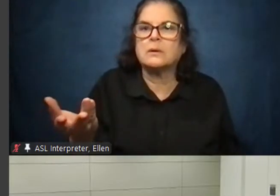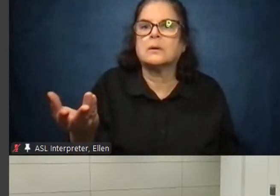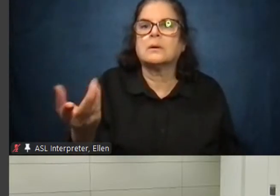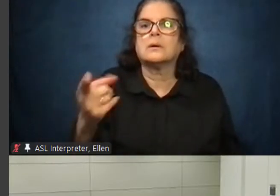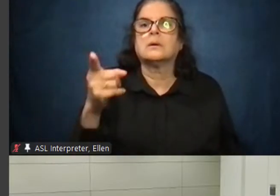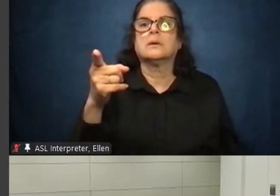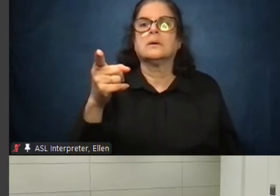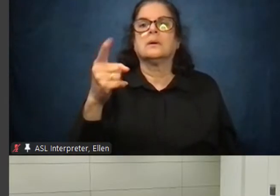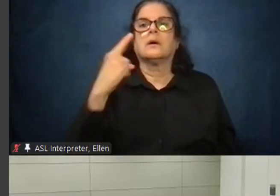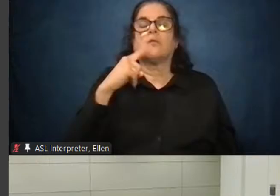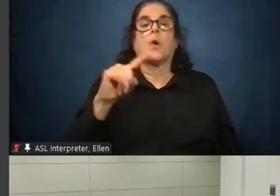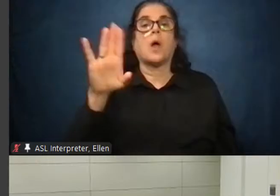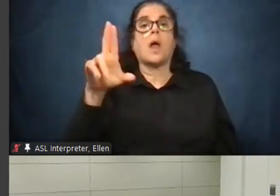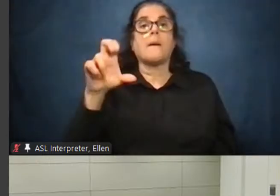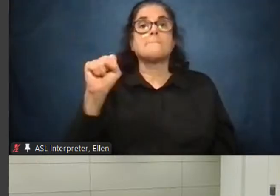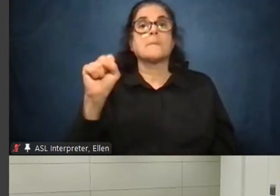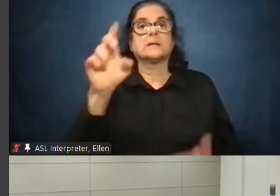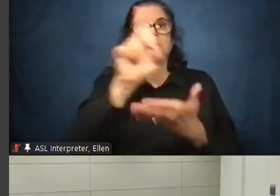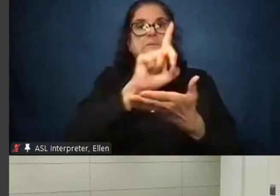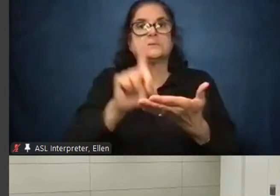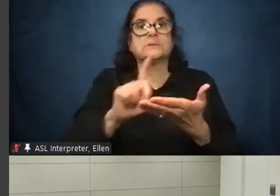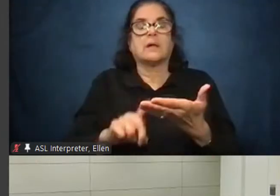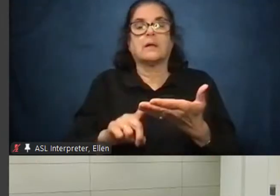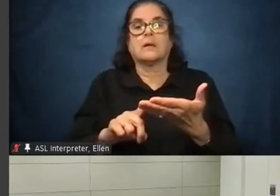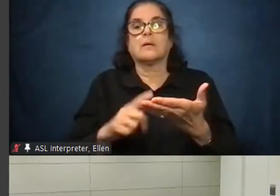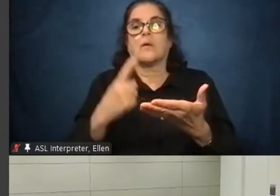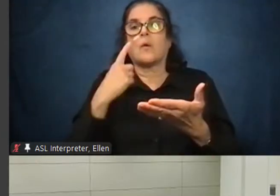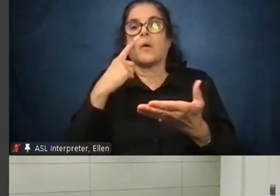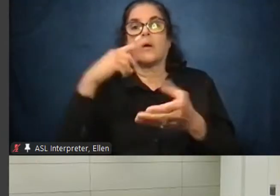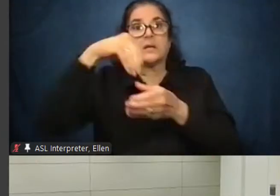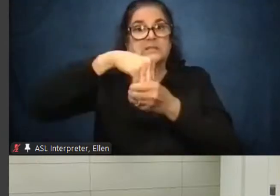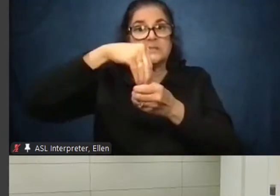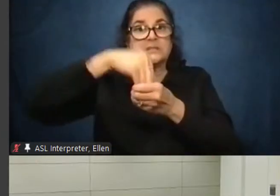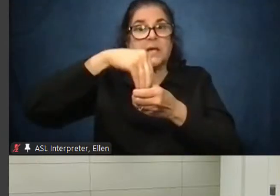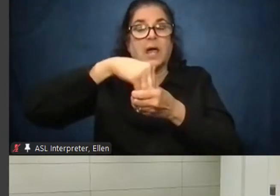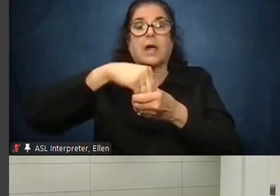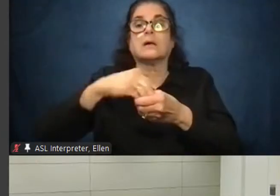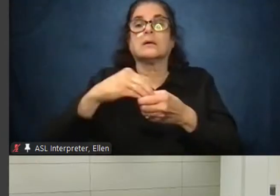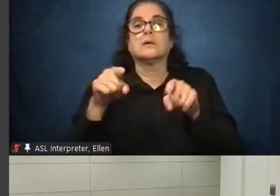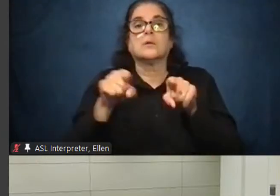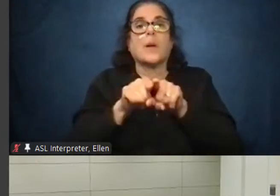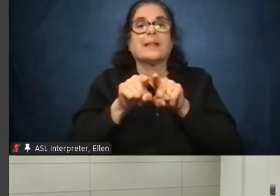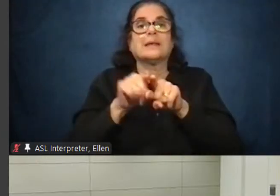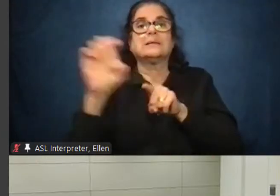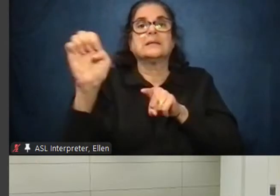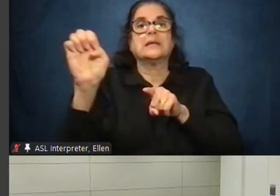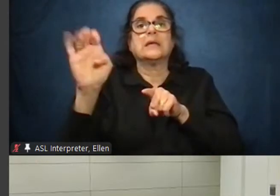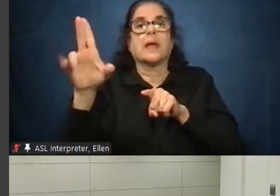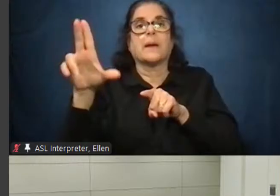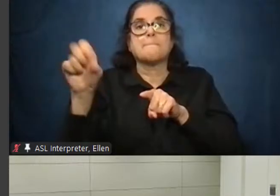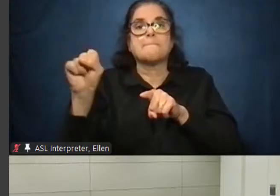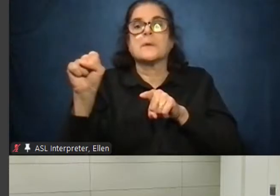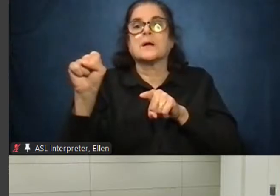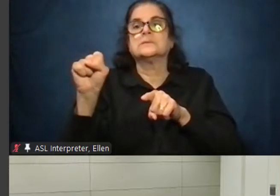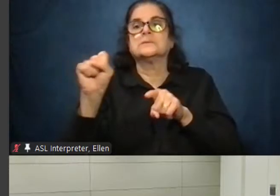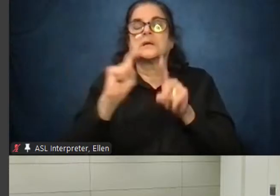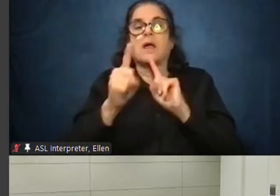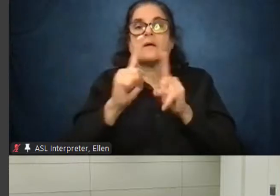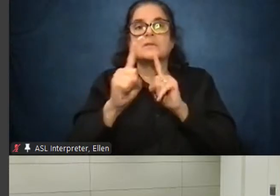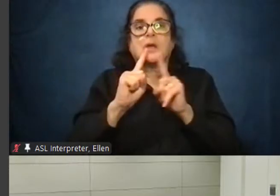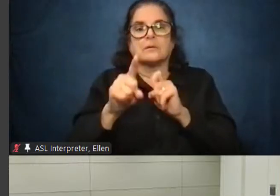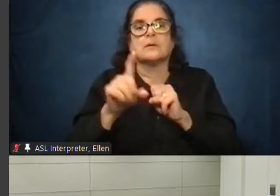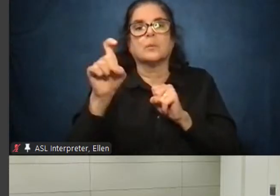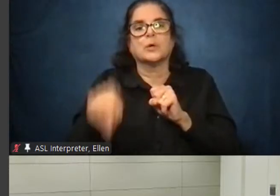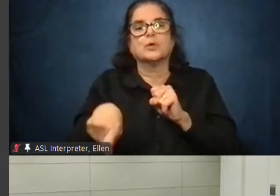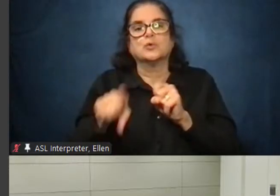for bus designs, for the inside of the bus designs, as well as this e-bus conversation. Bora, I think it makes sense for us to have a